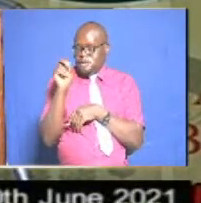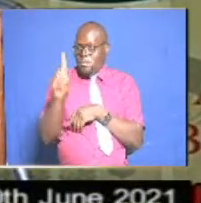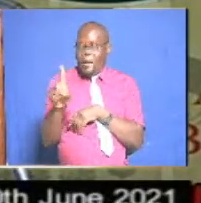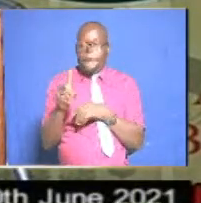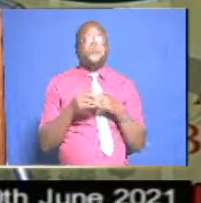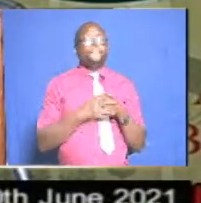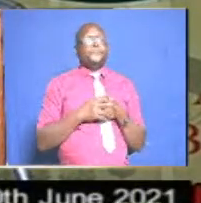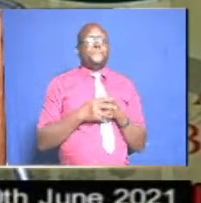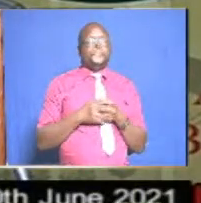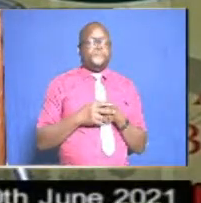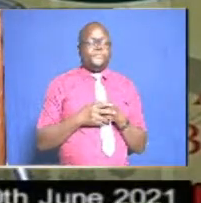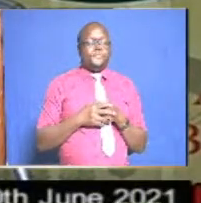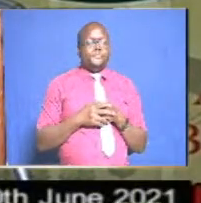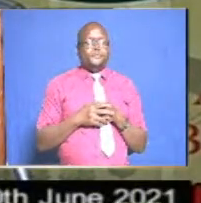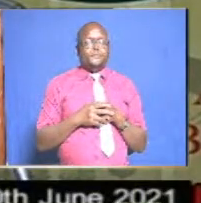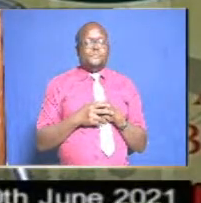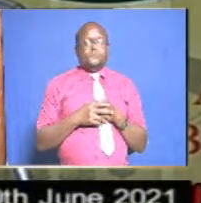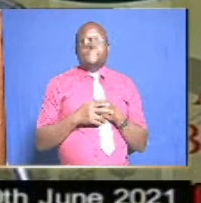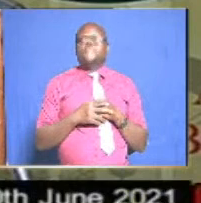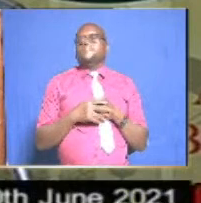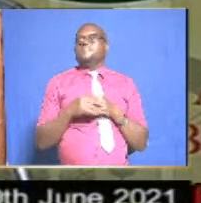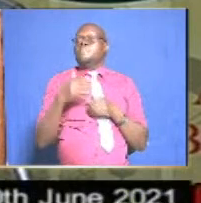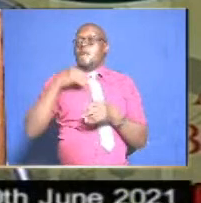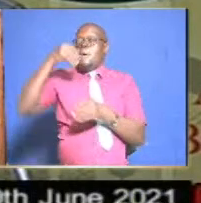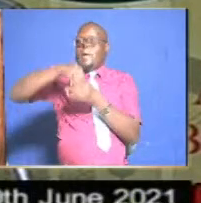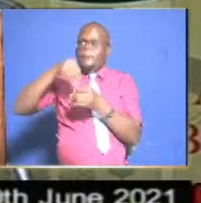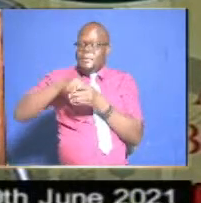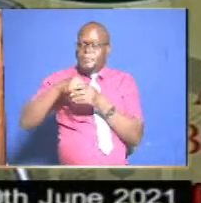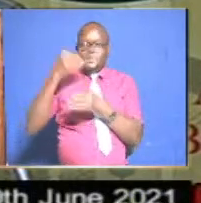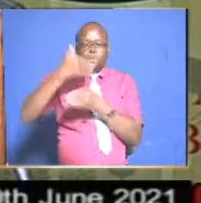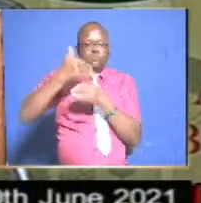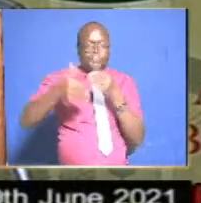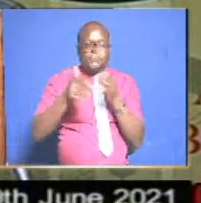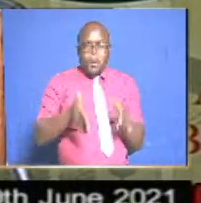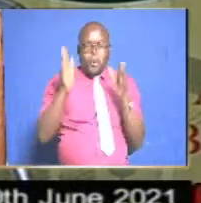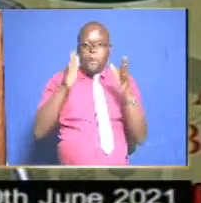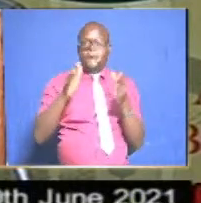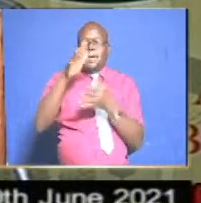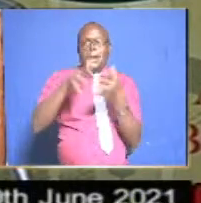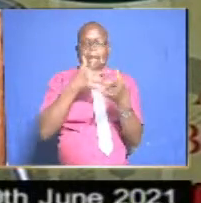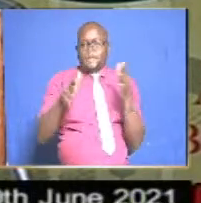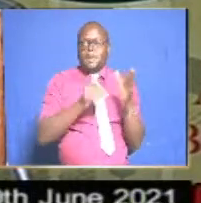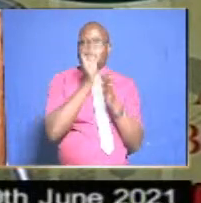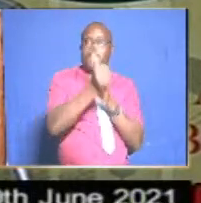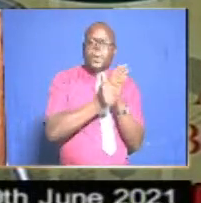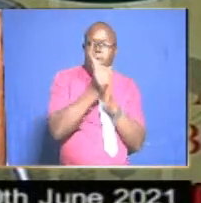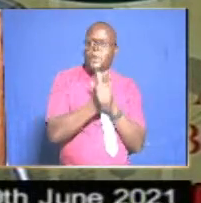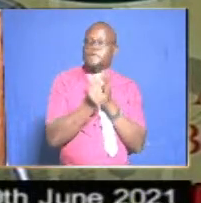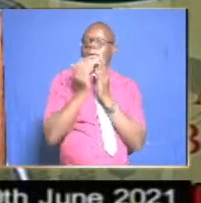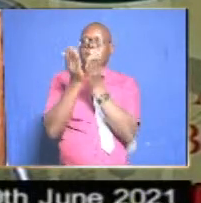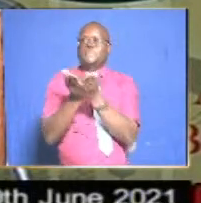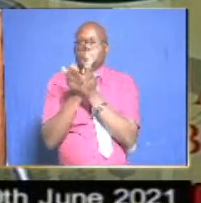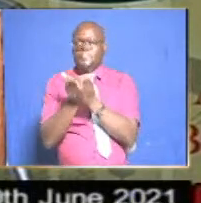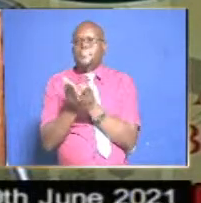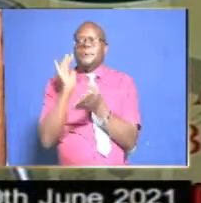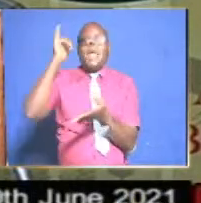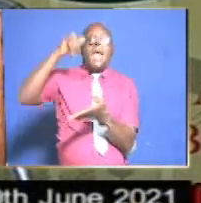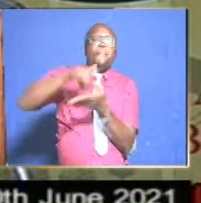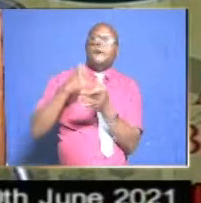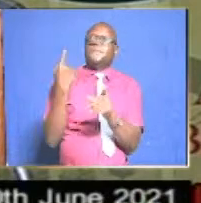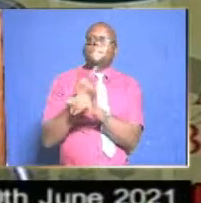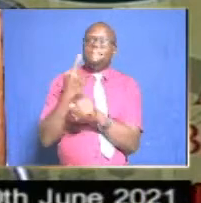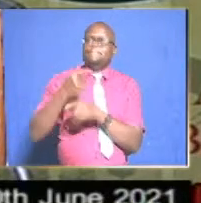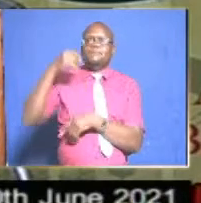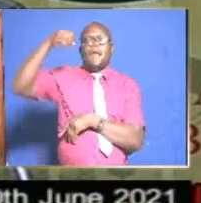2020-2021. Mr. Speaker, our investment in the expansion of road networks, railways, seaports, airports, and energy